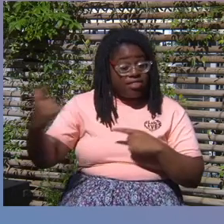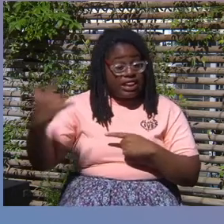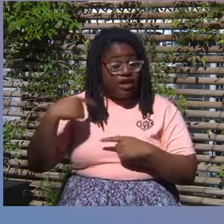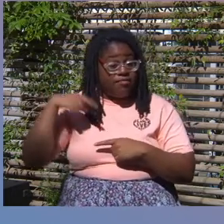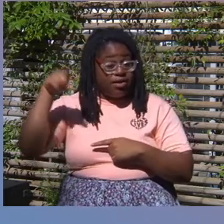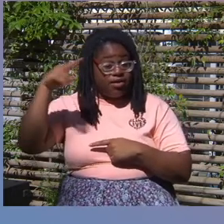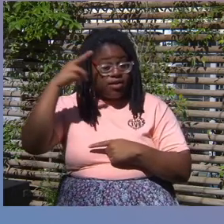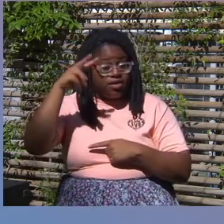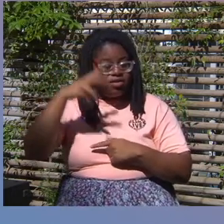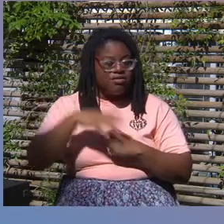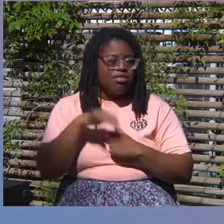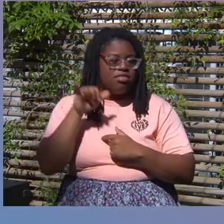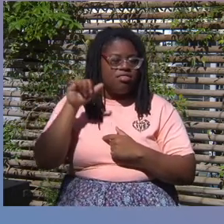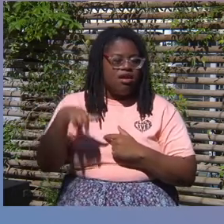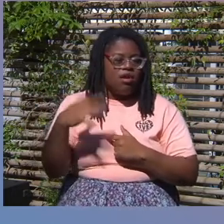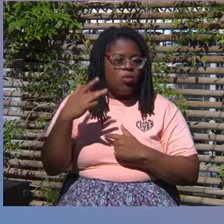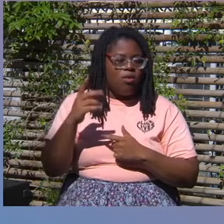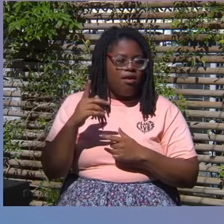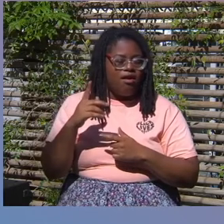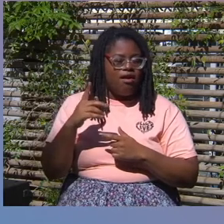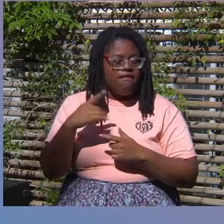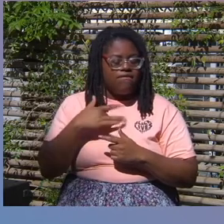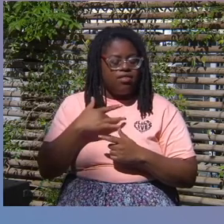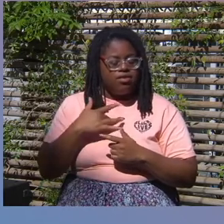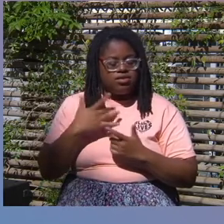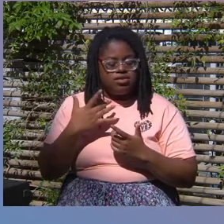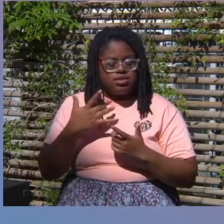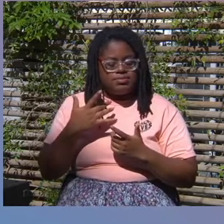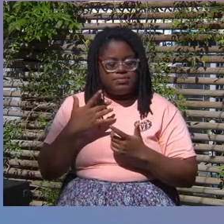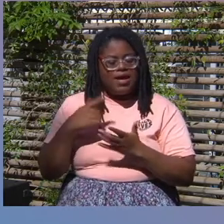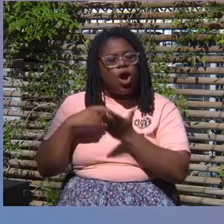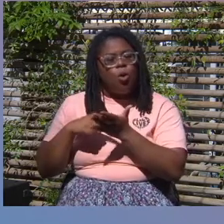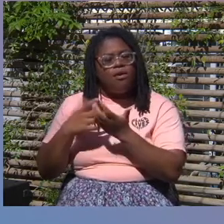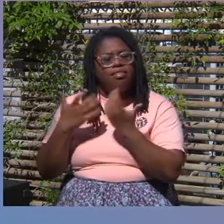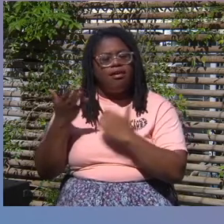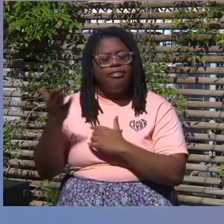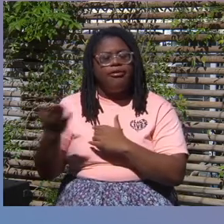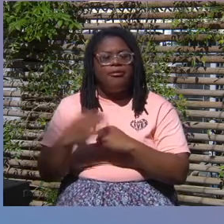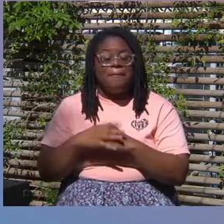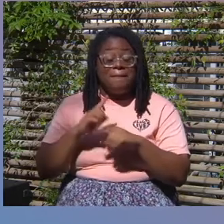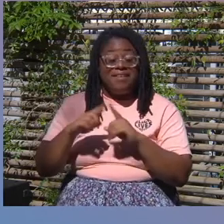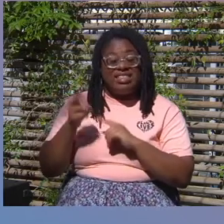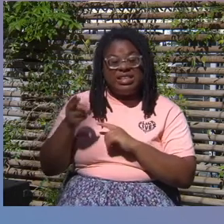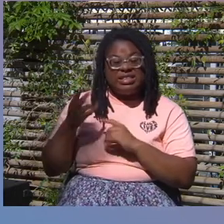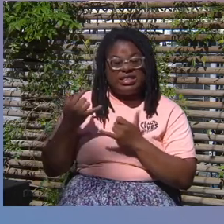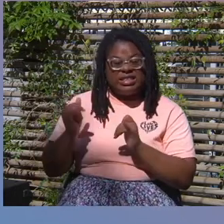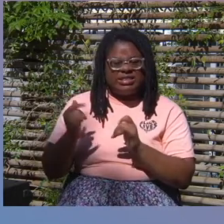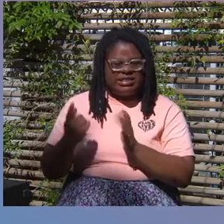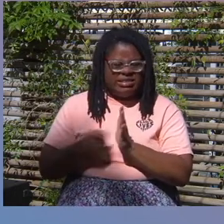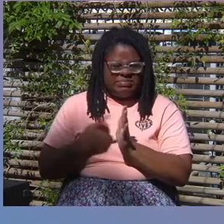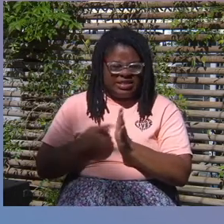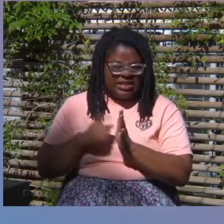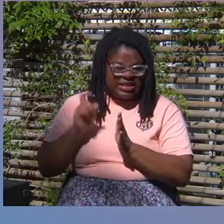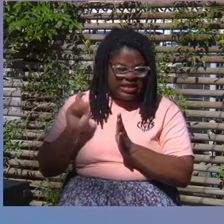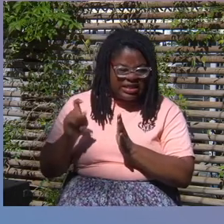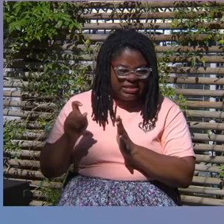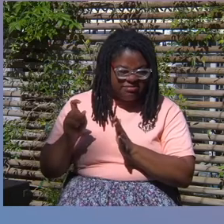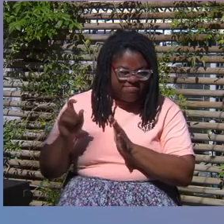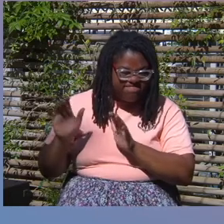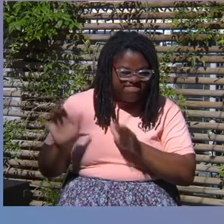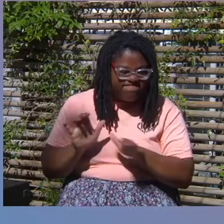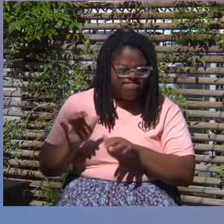And I feel like I owe a lot. But the history there is still something that has to be